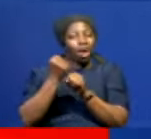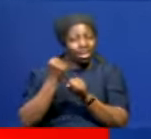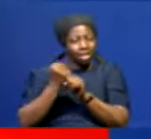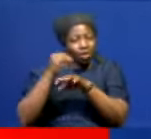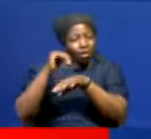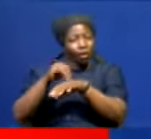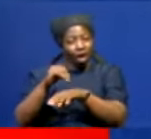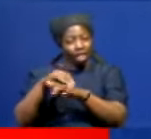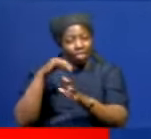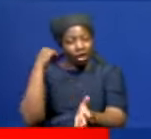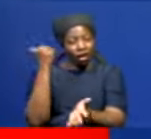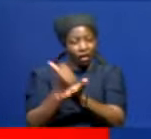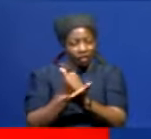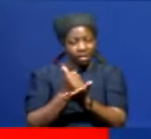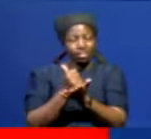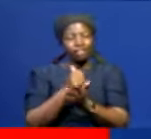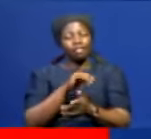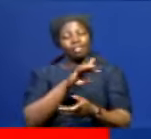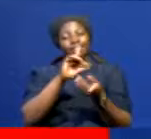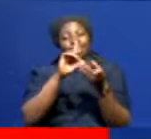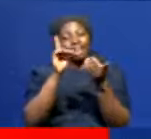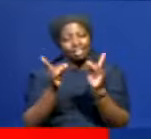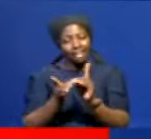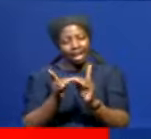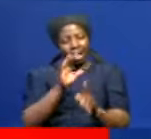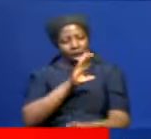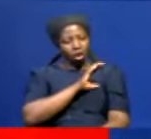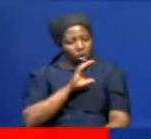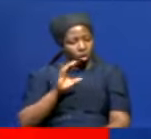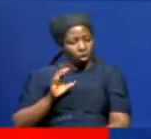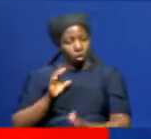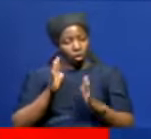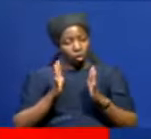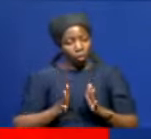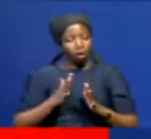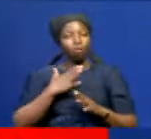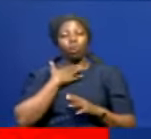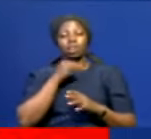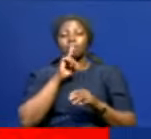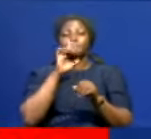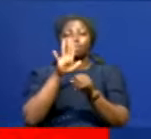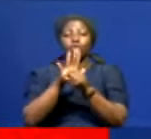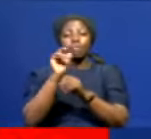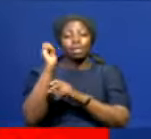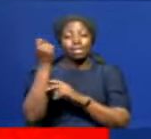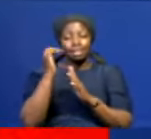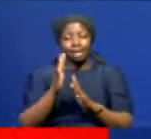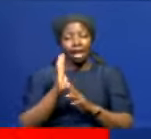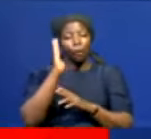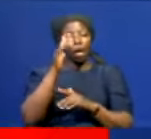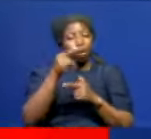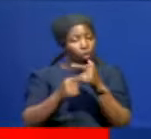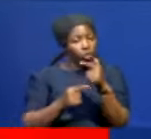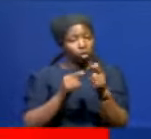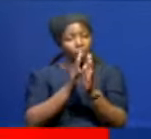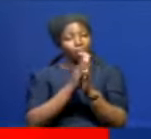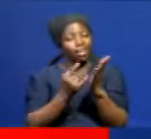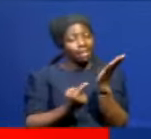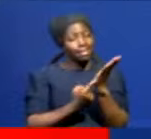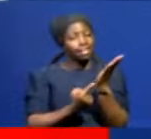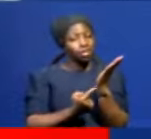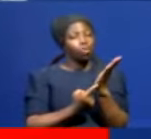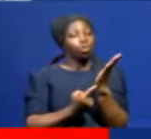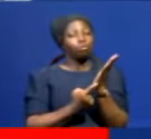the Office of the Data Commissioner. We want to assure Kenyans that we will continue with our digitalization